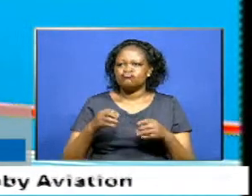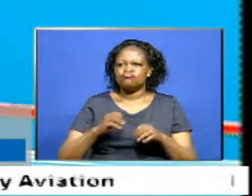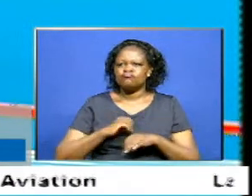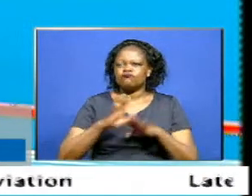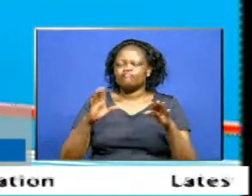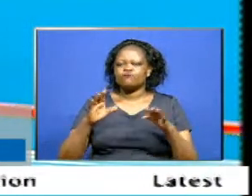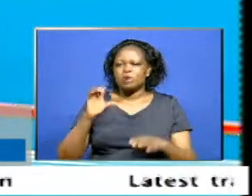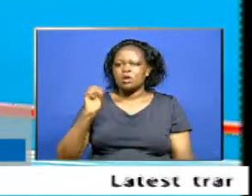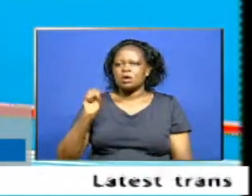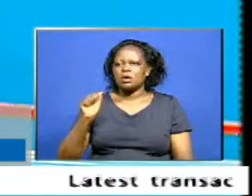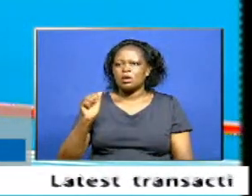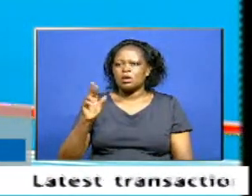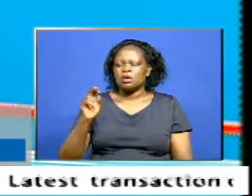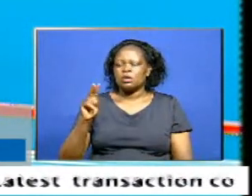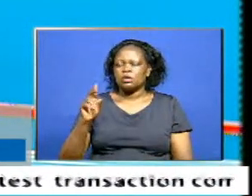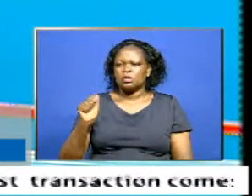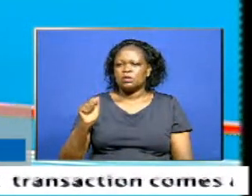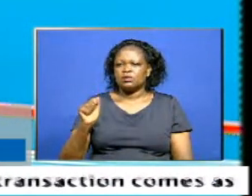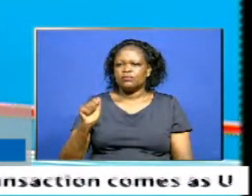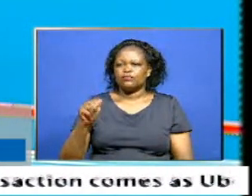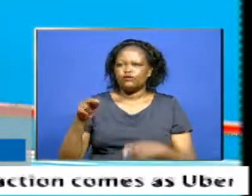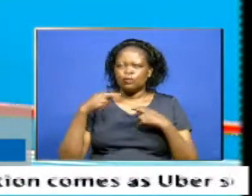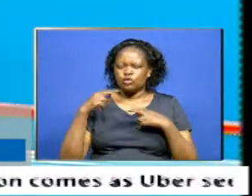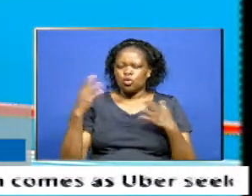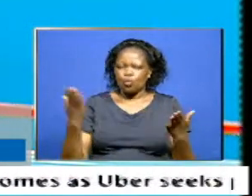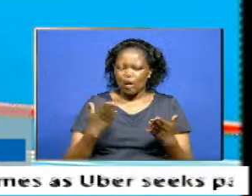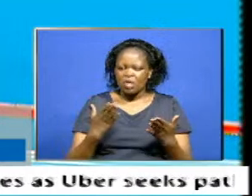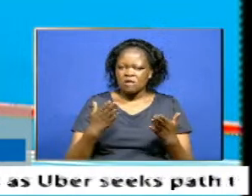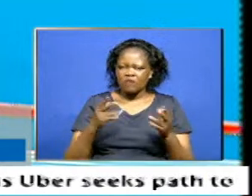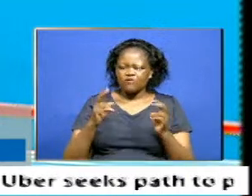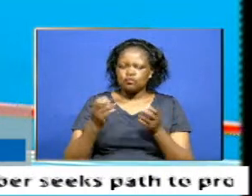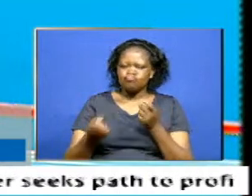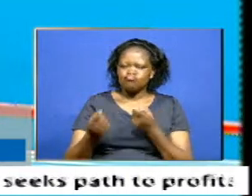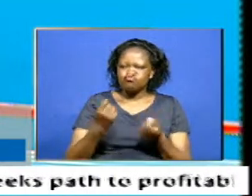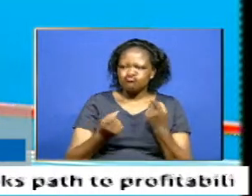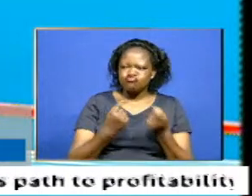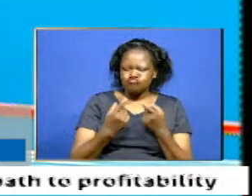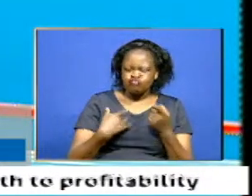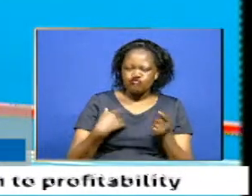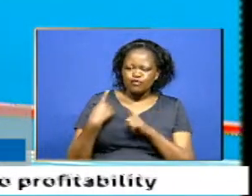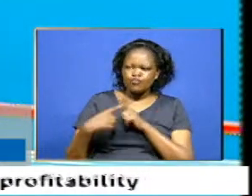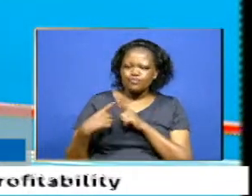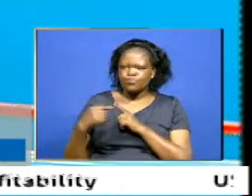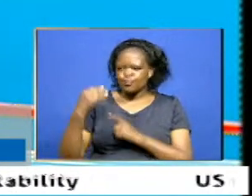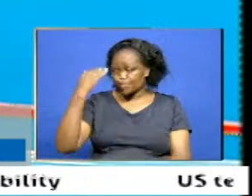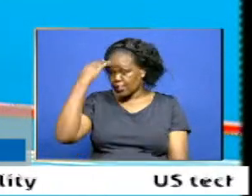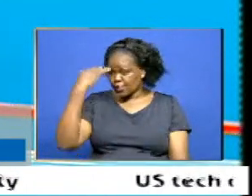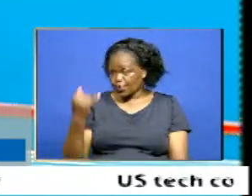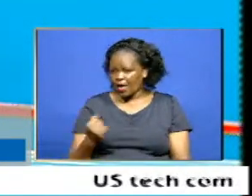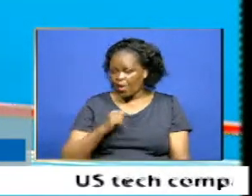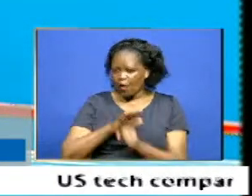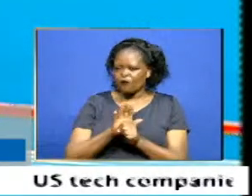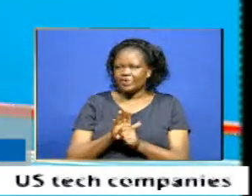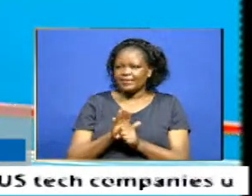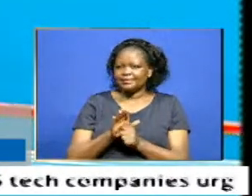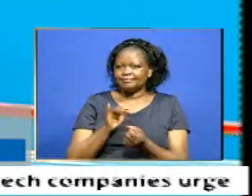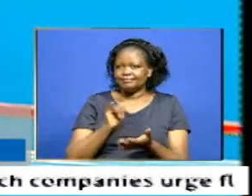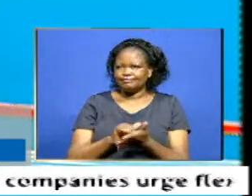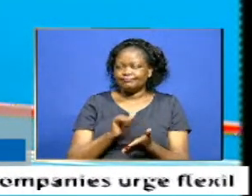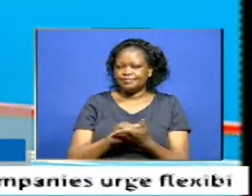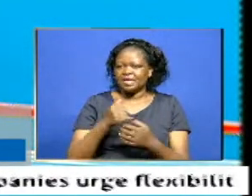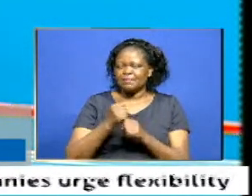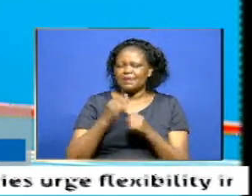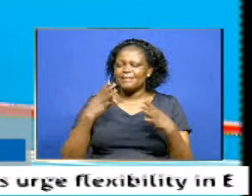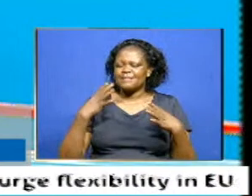Stanley Hotel, where they are raising some of the issues that they have been going through because of COVID-19 that has forced millions of